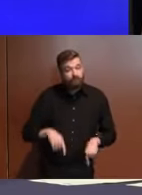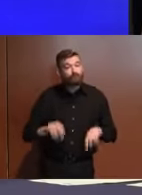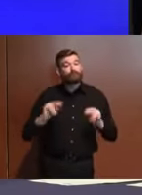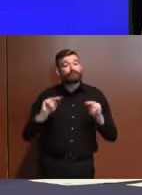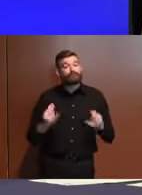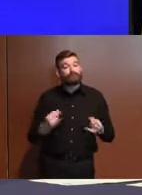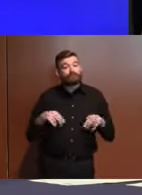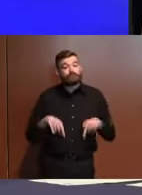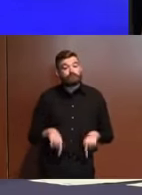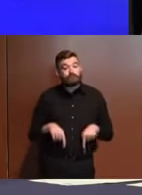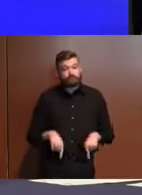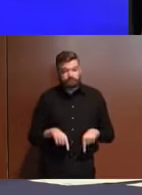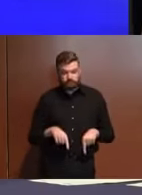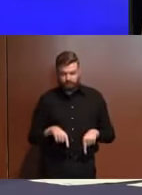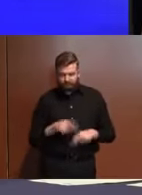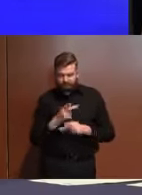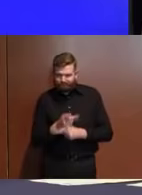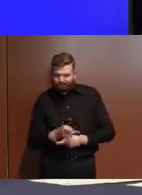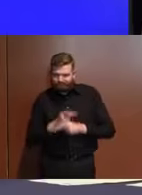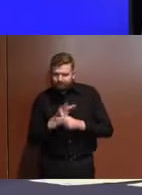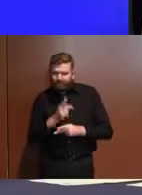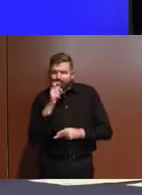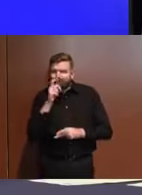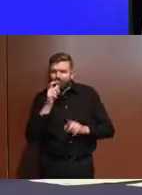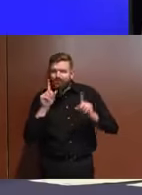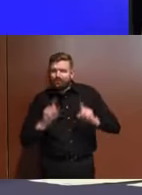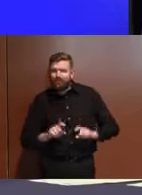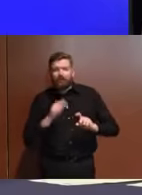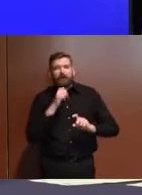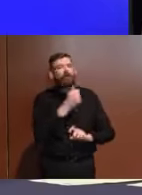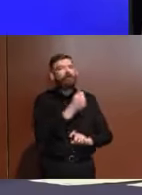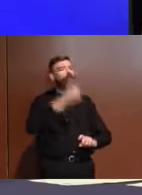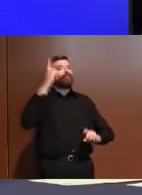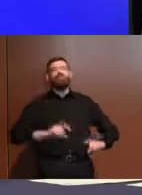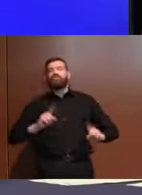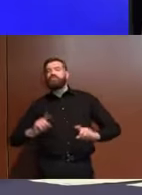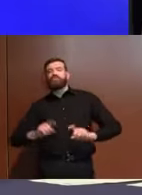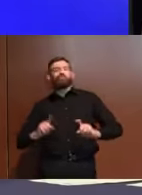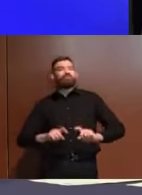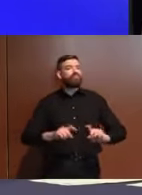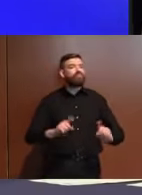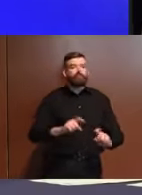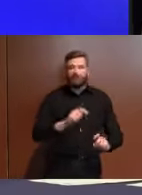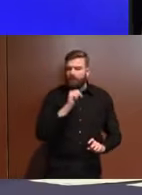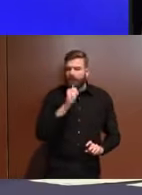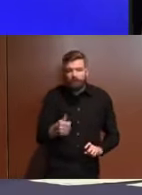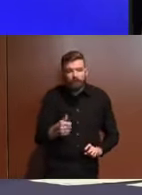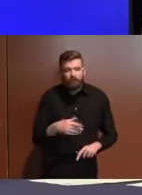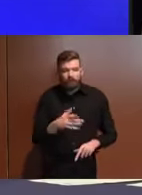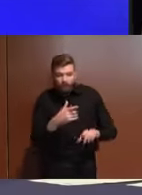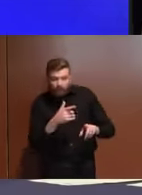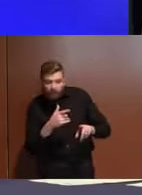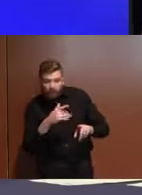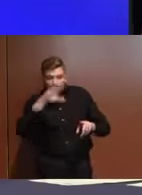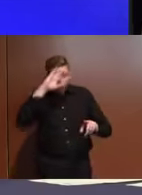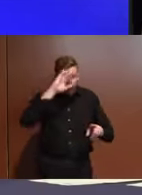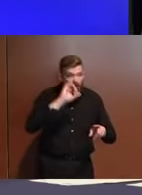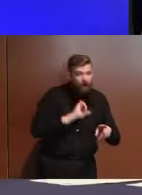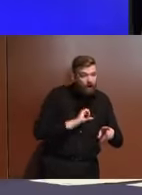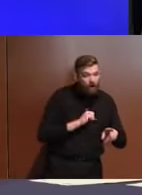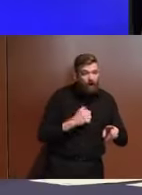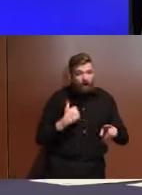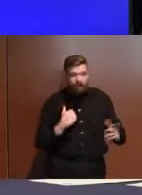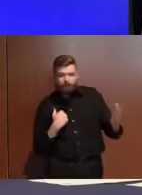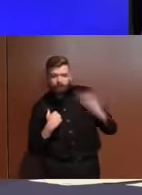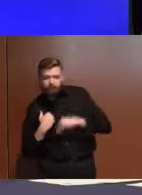be a few exceptions, but there won't be many, have been folks who are symptomatic. So I'll put our testing approach